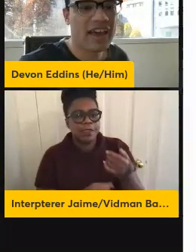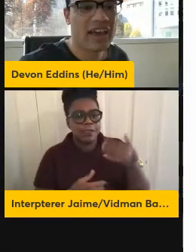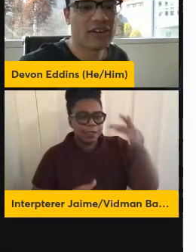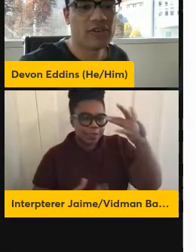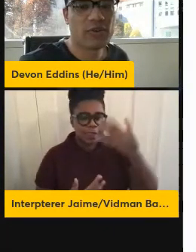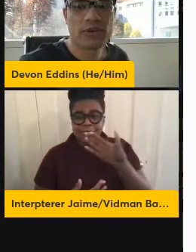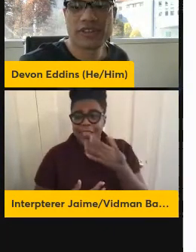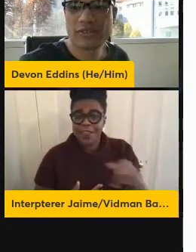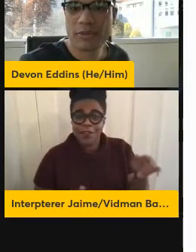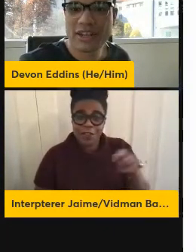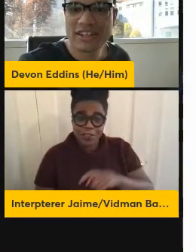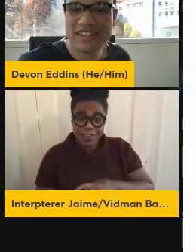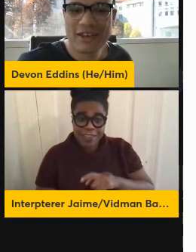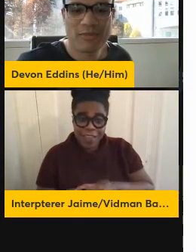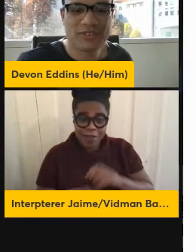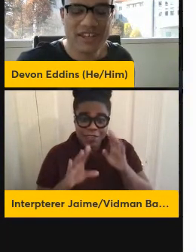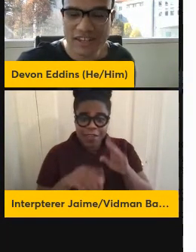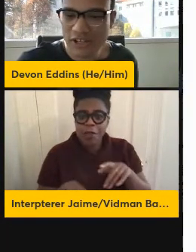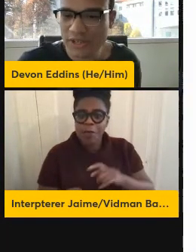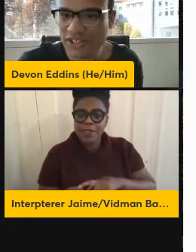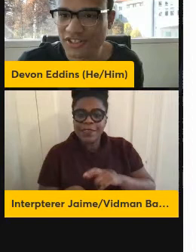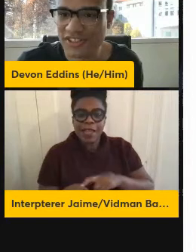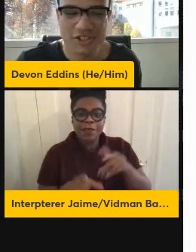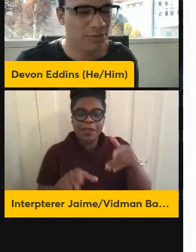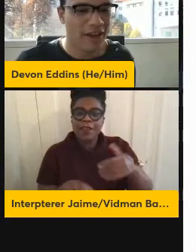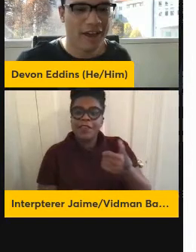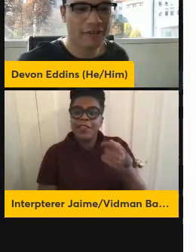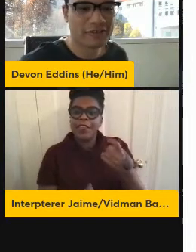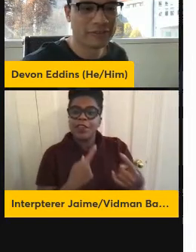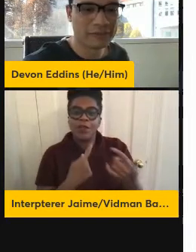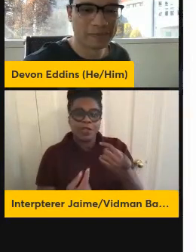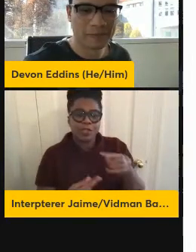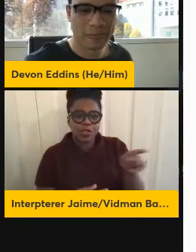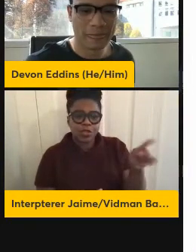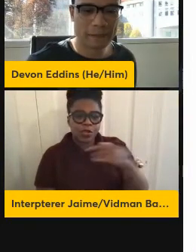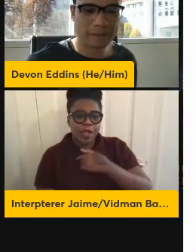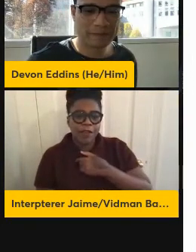attention, and with remaining time, take any questions that you may have.